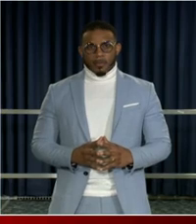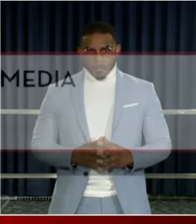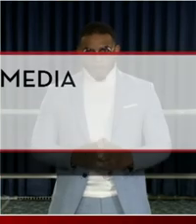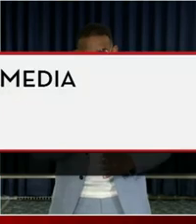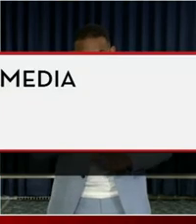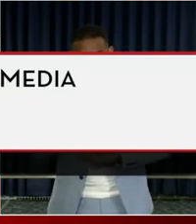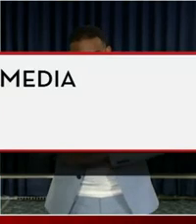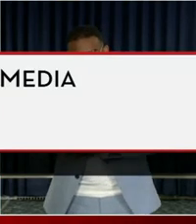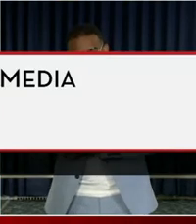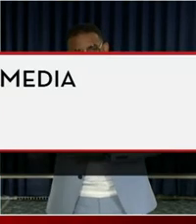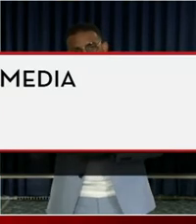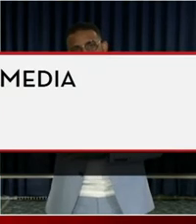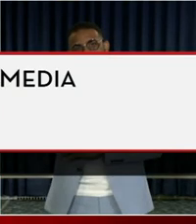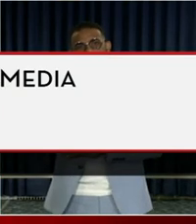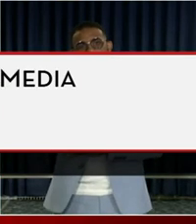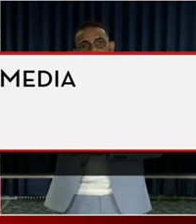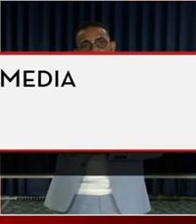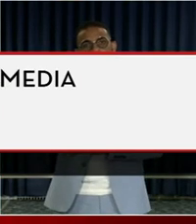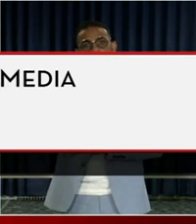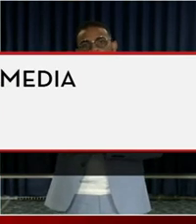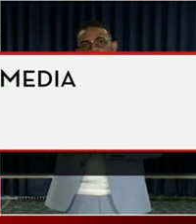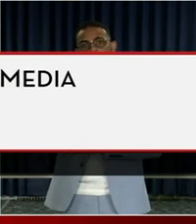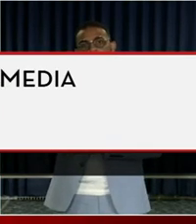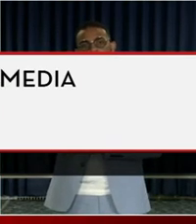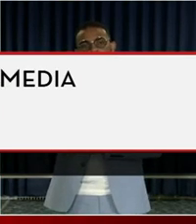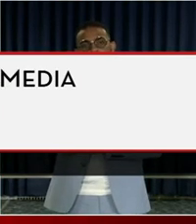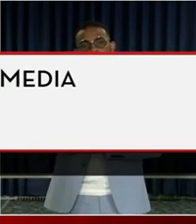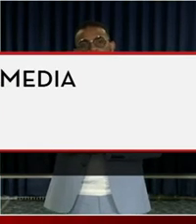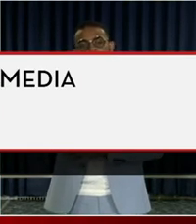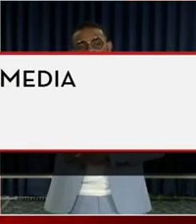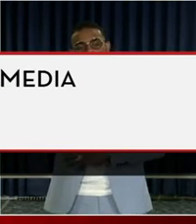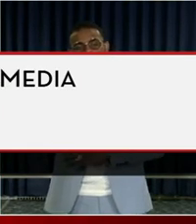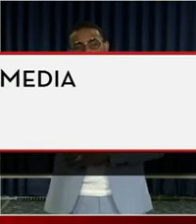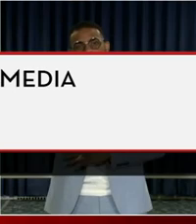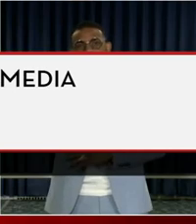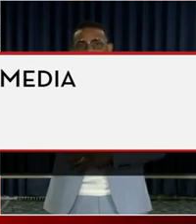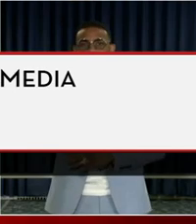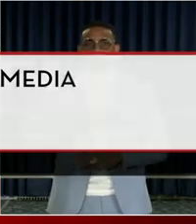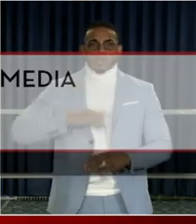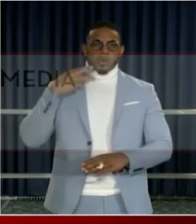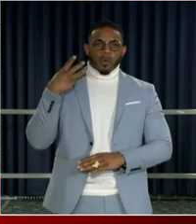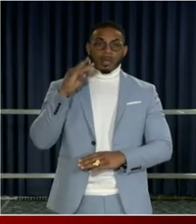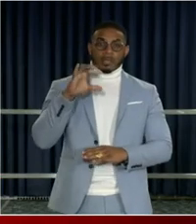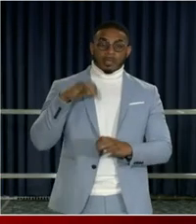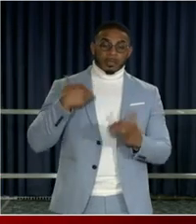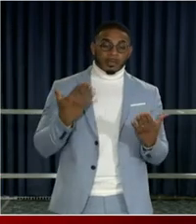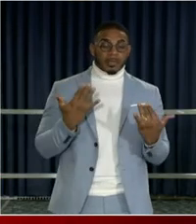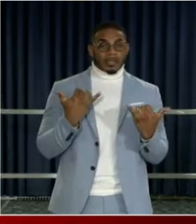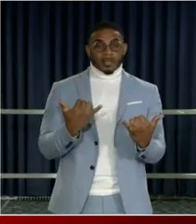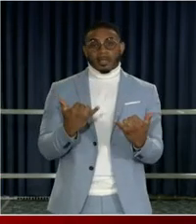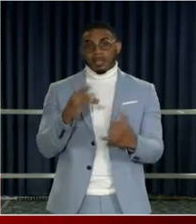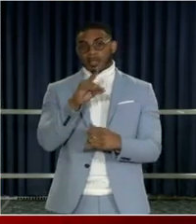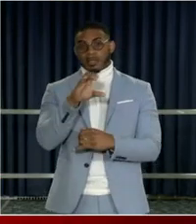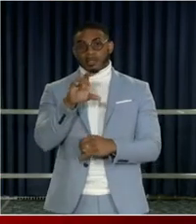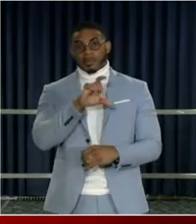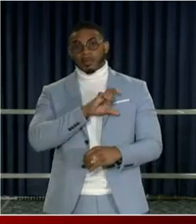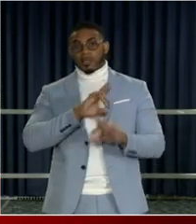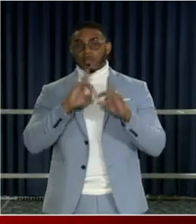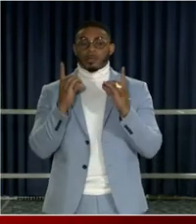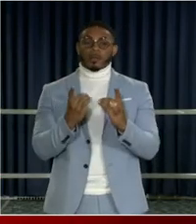Good evening. I'm Muriel Bowser. I'm the mayor of Washington, D.C. I'm here today at the D.C.